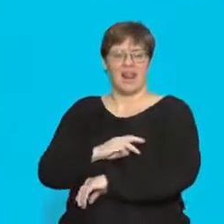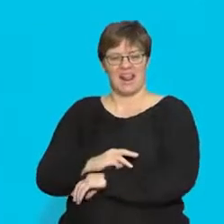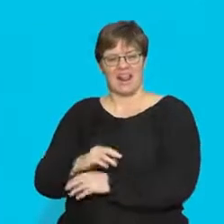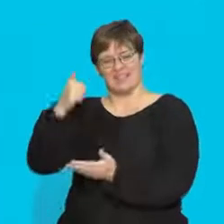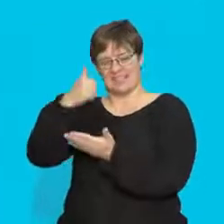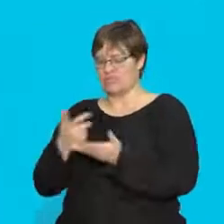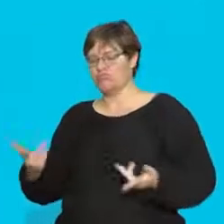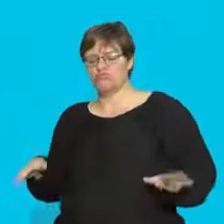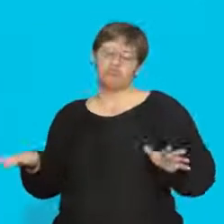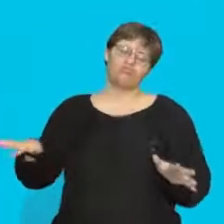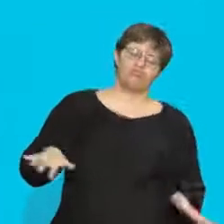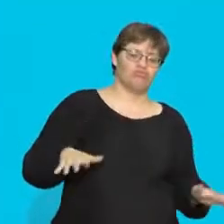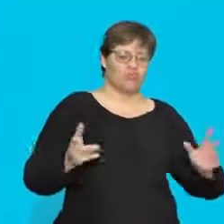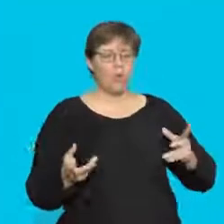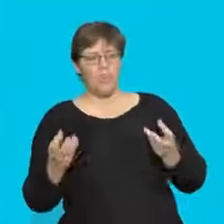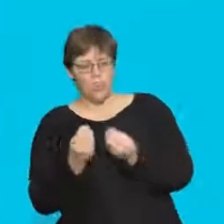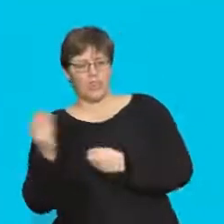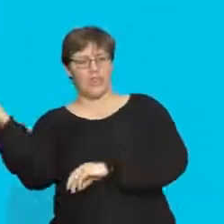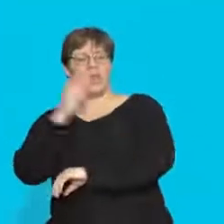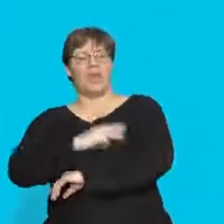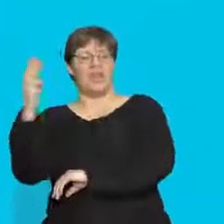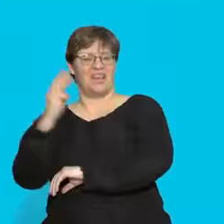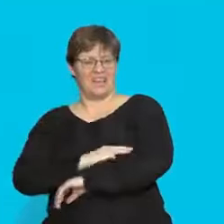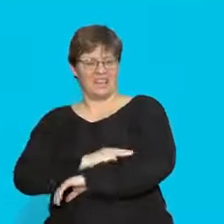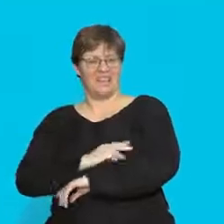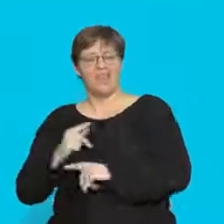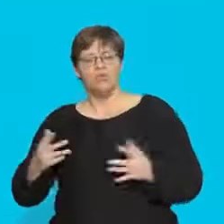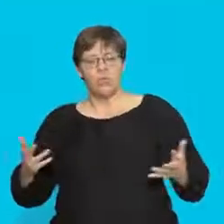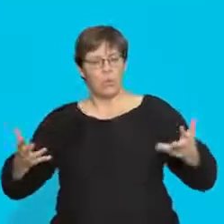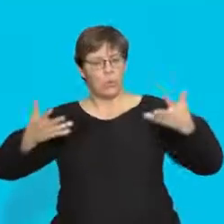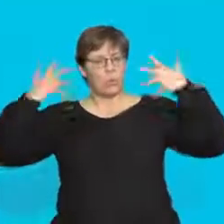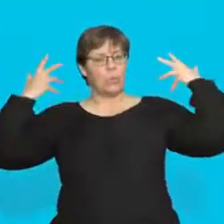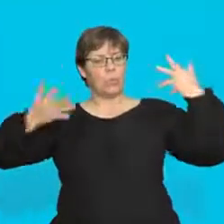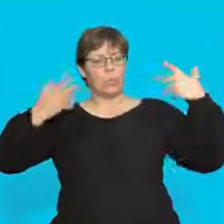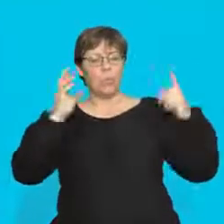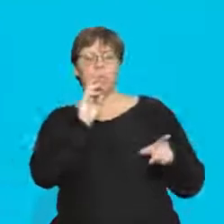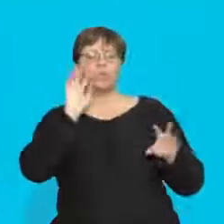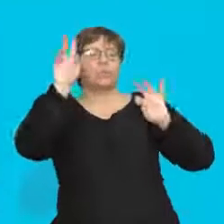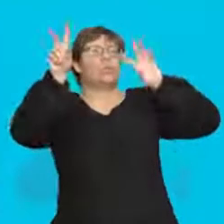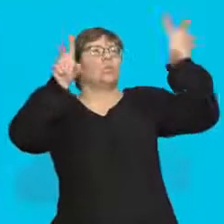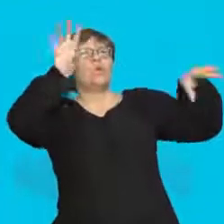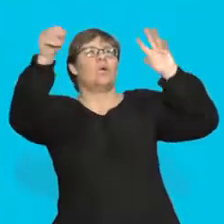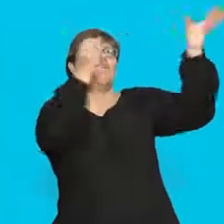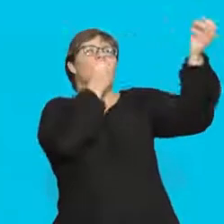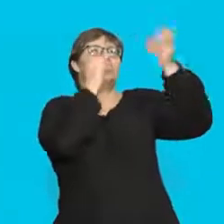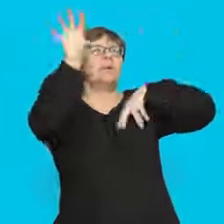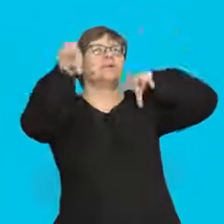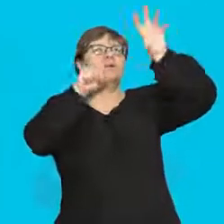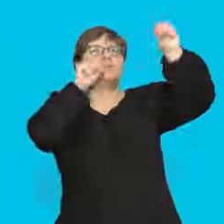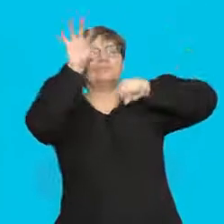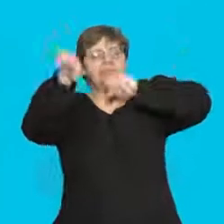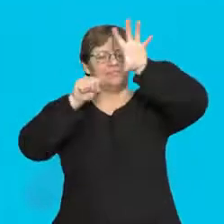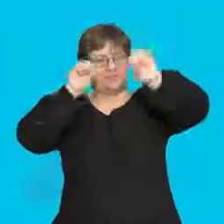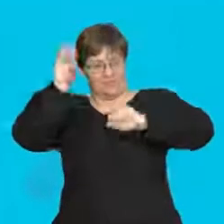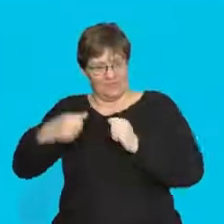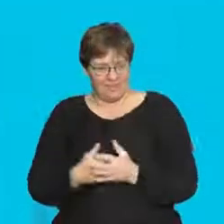got a whale throne, and it is cruising through the water attached to the whale, and its